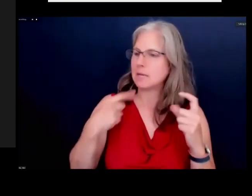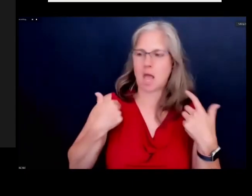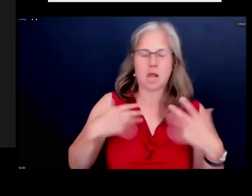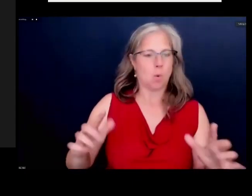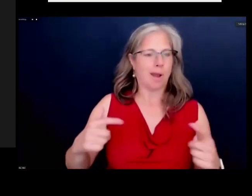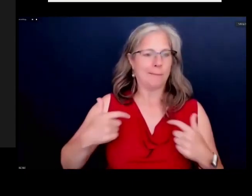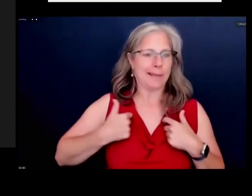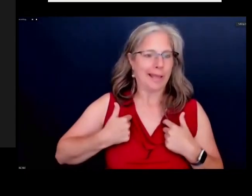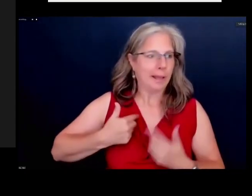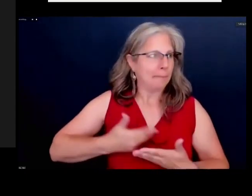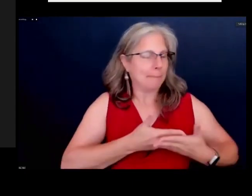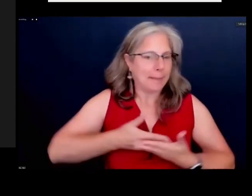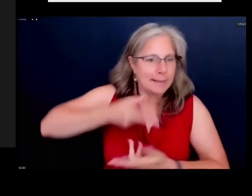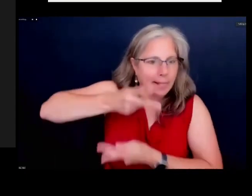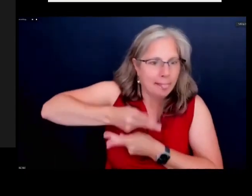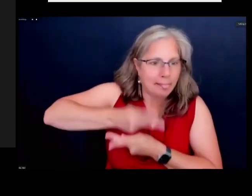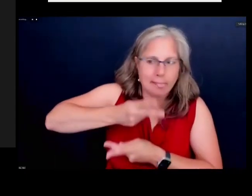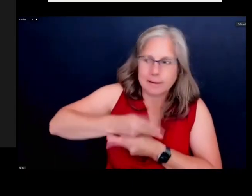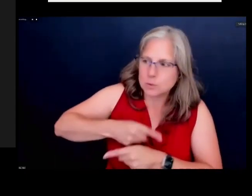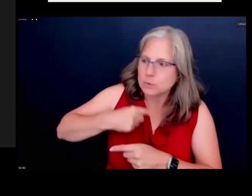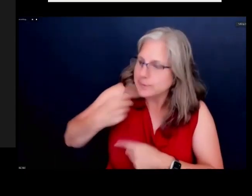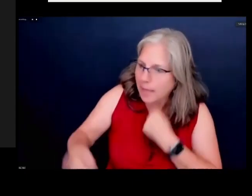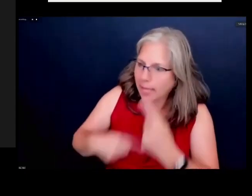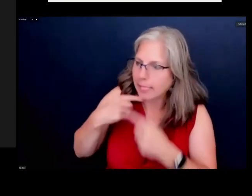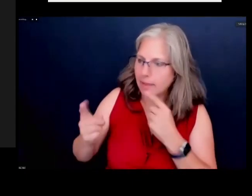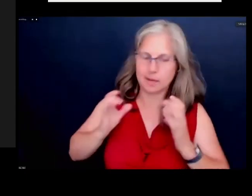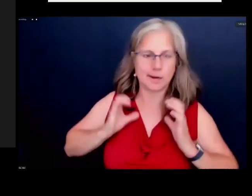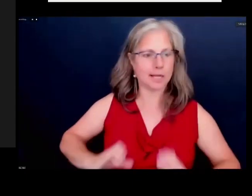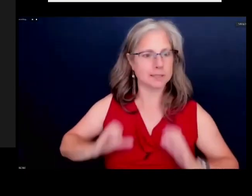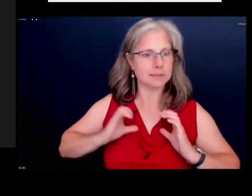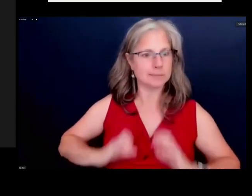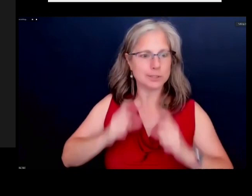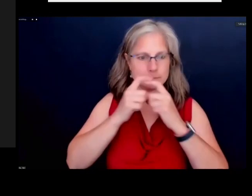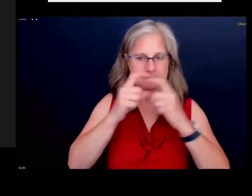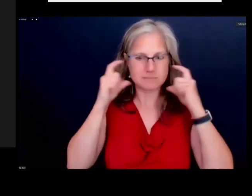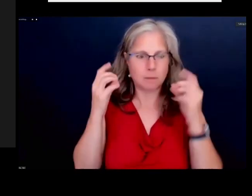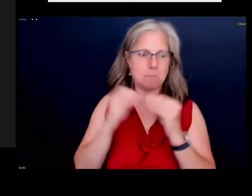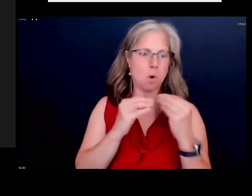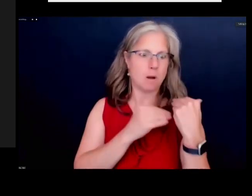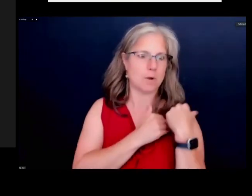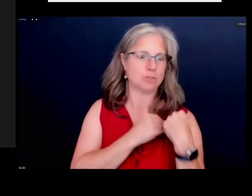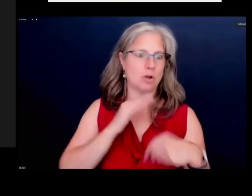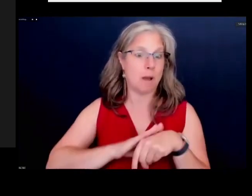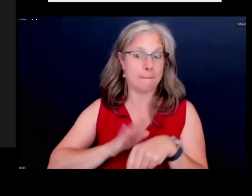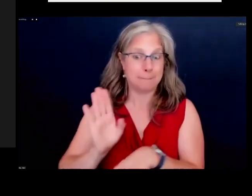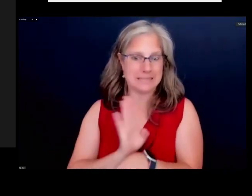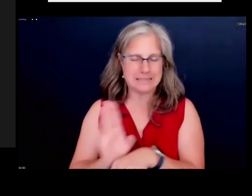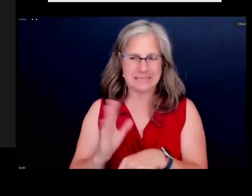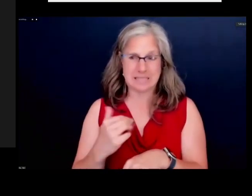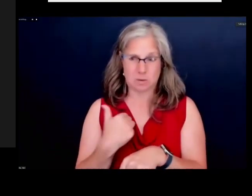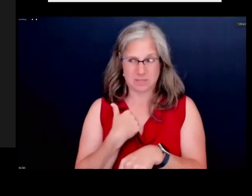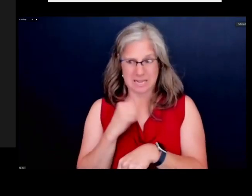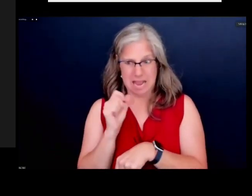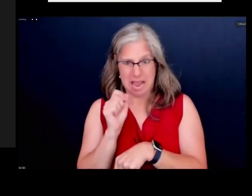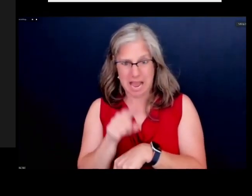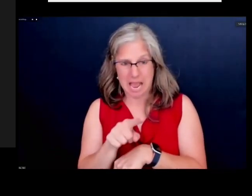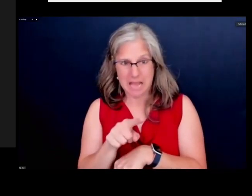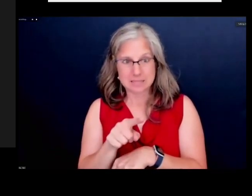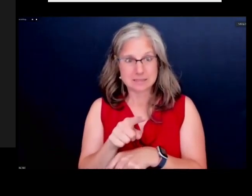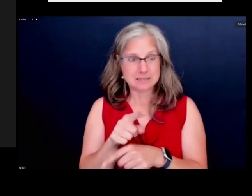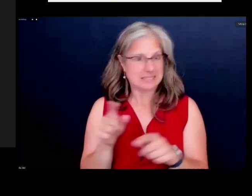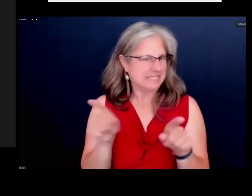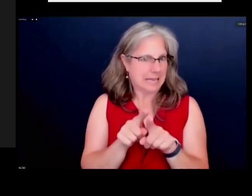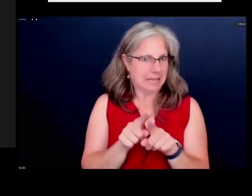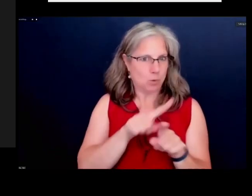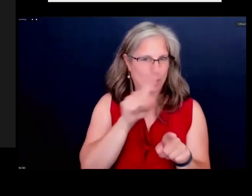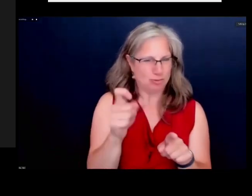me that they don't want to have to be the babysitter to tell their patrons to wear masks because it seems to put extra pressure on the business. I was going to ask